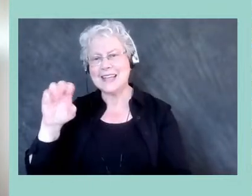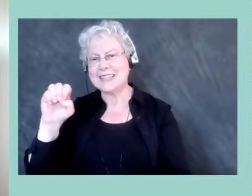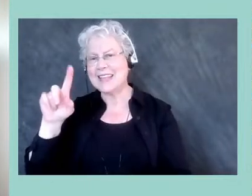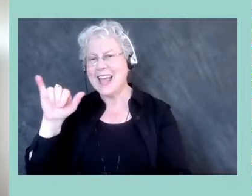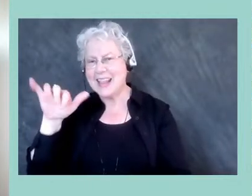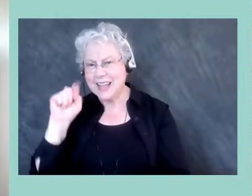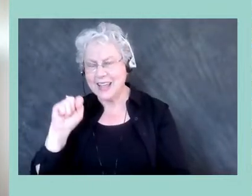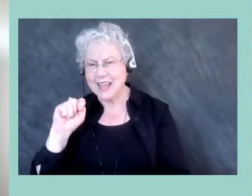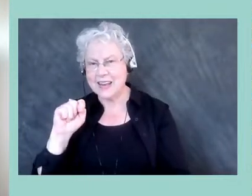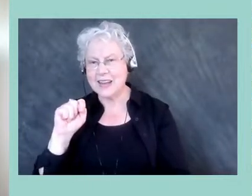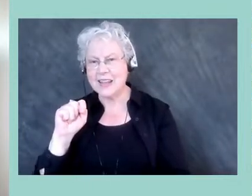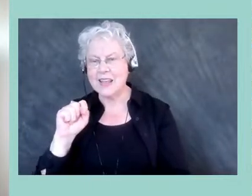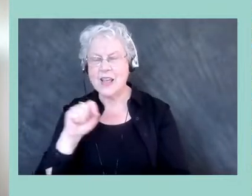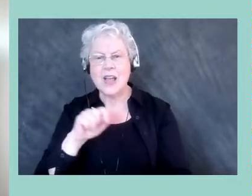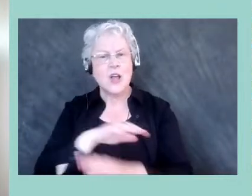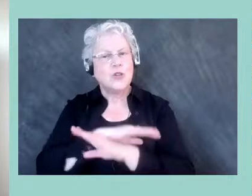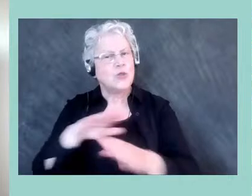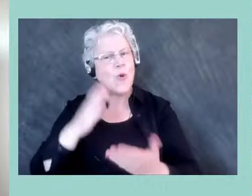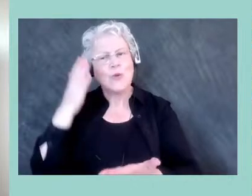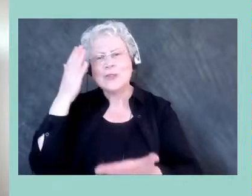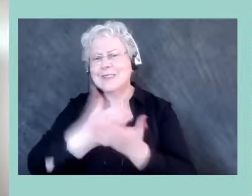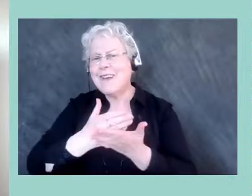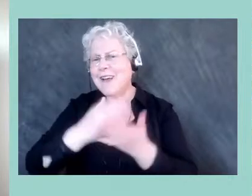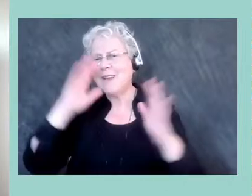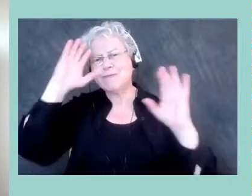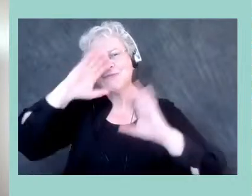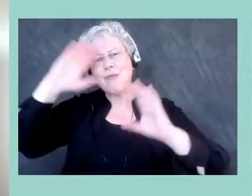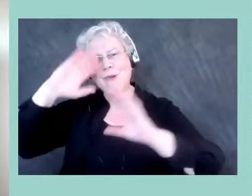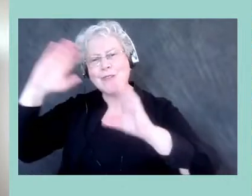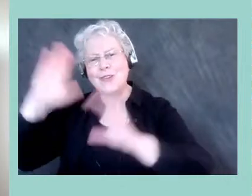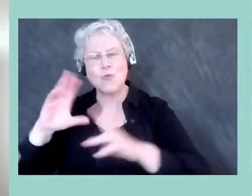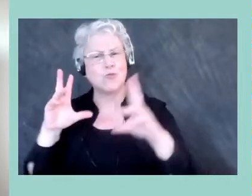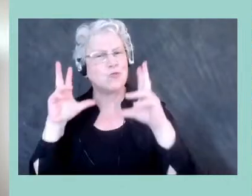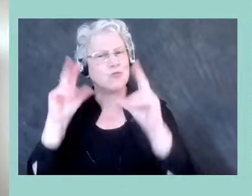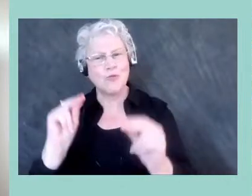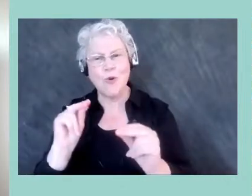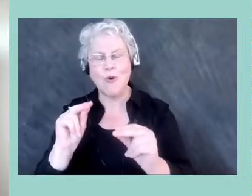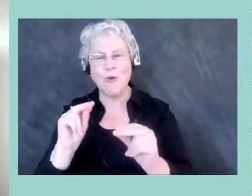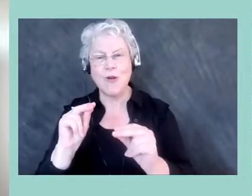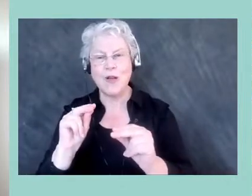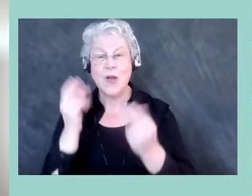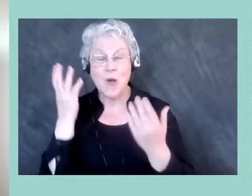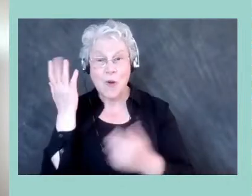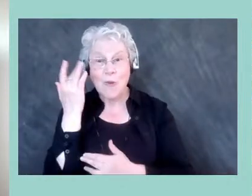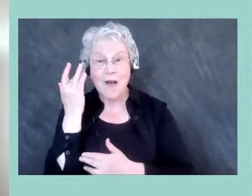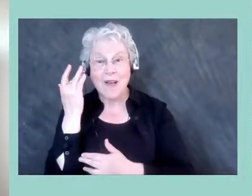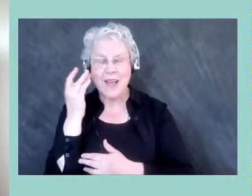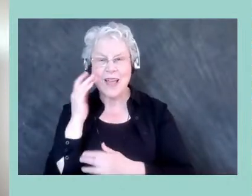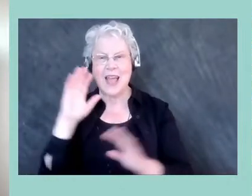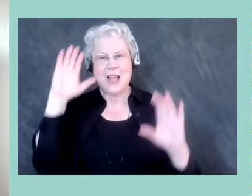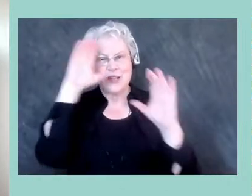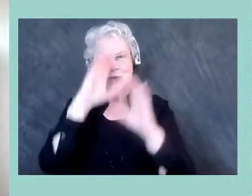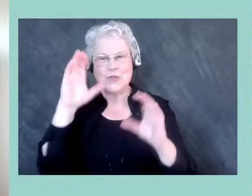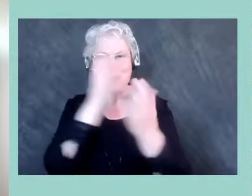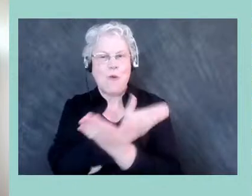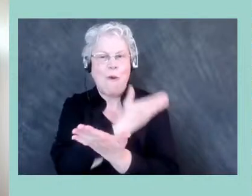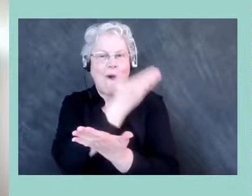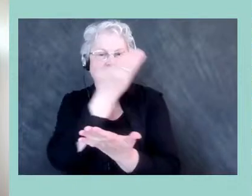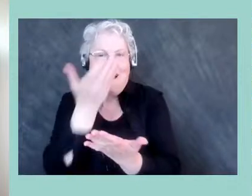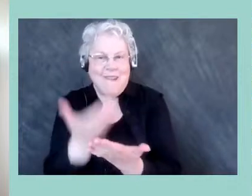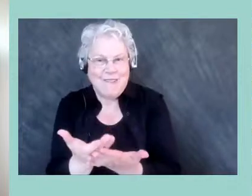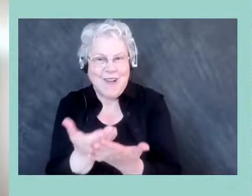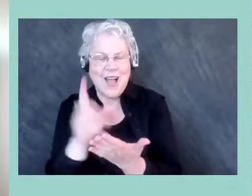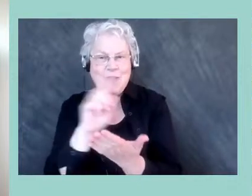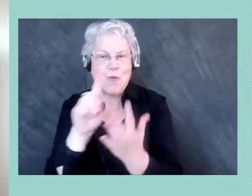from exploration. And the end of all your exploring will be to arrive where you